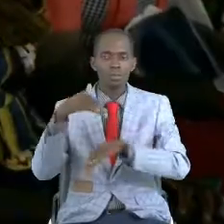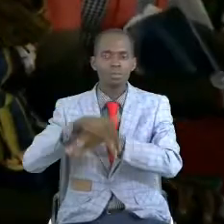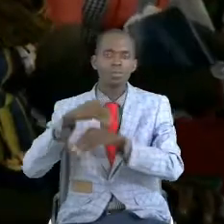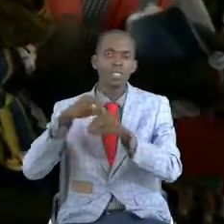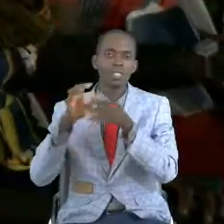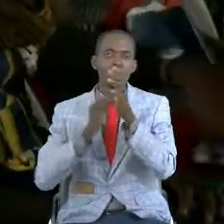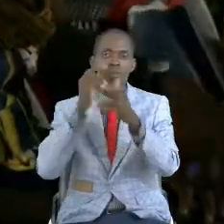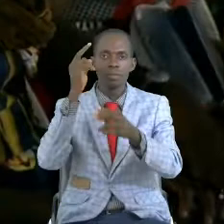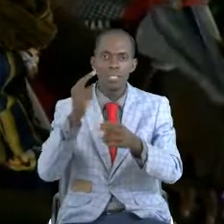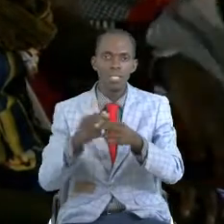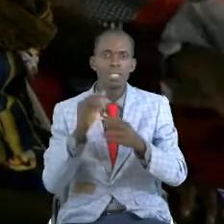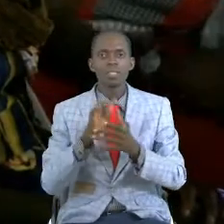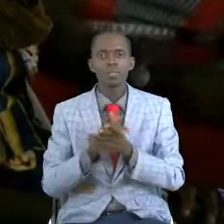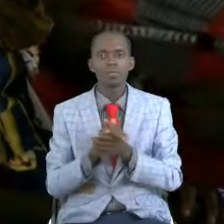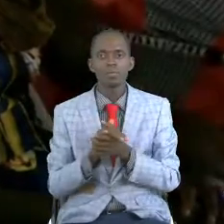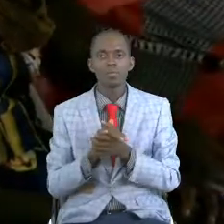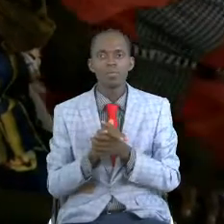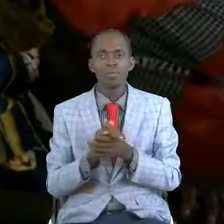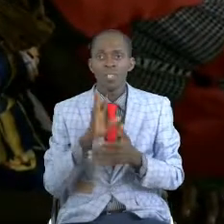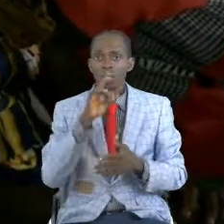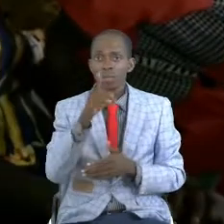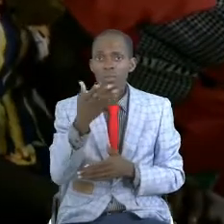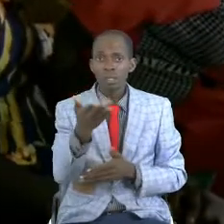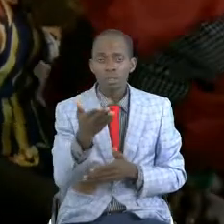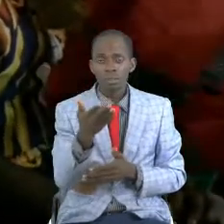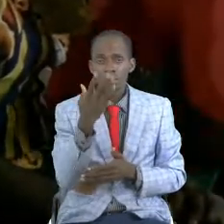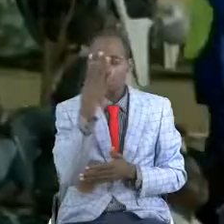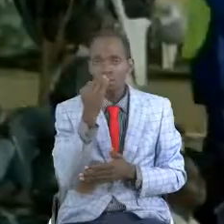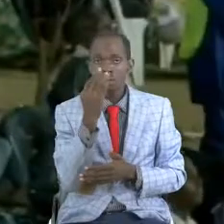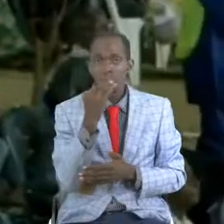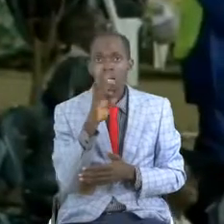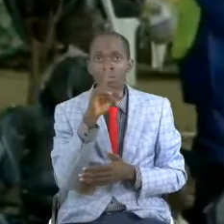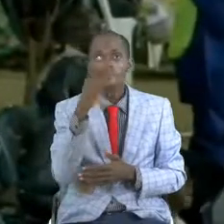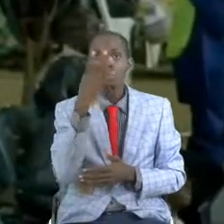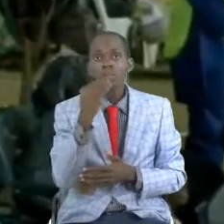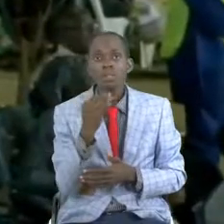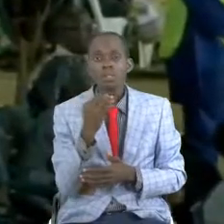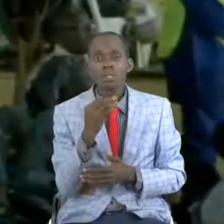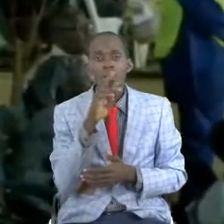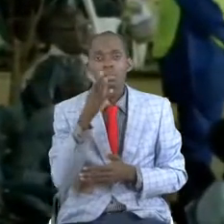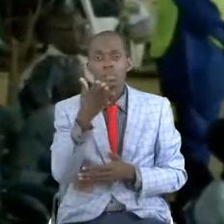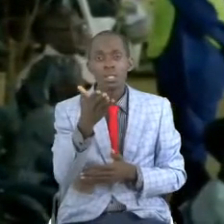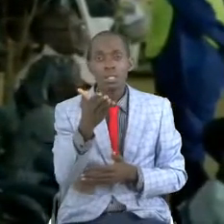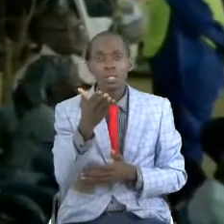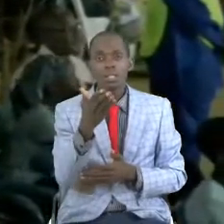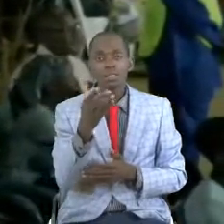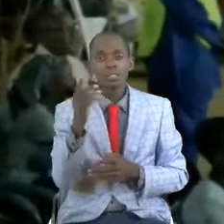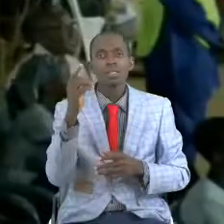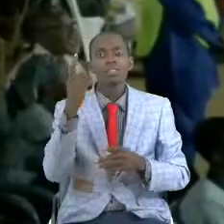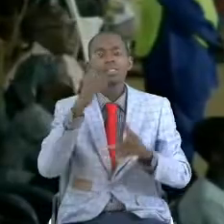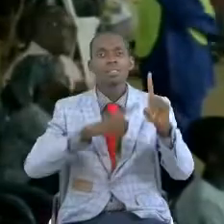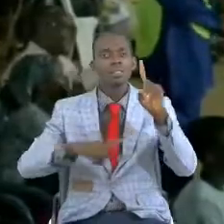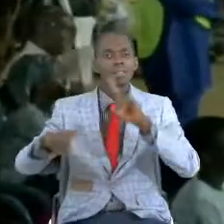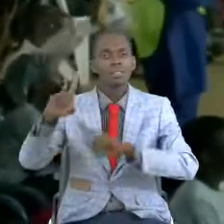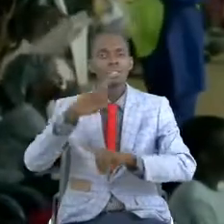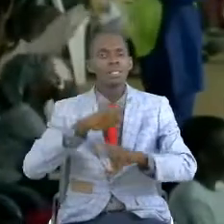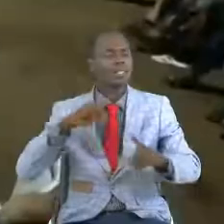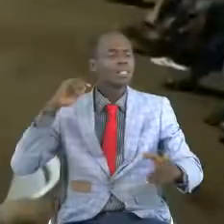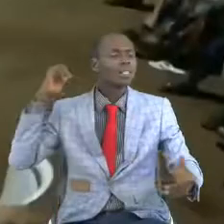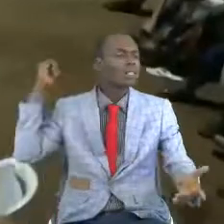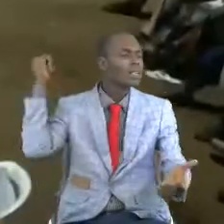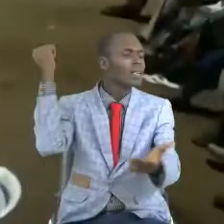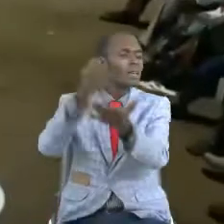name. Are you there? I said, are you there? Say amen. Let me hear your own